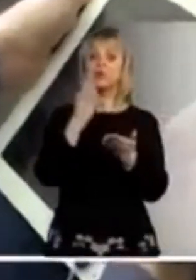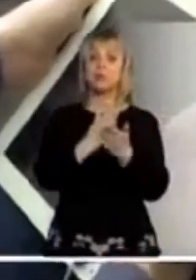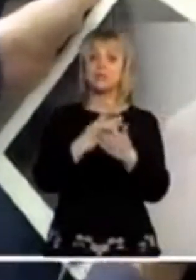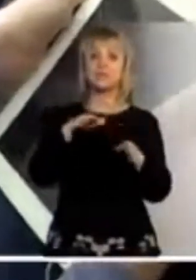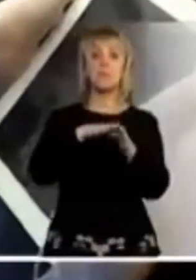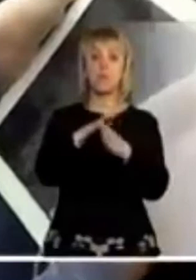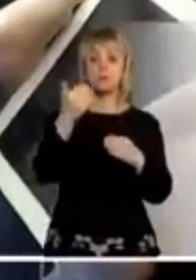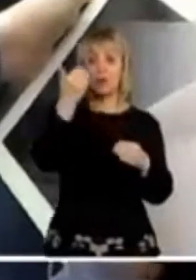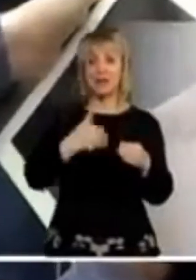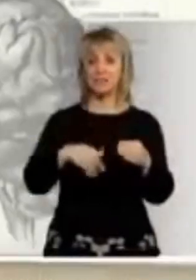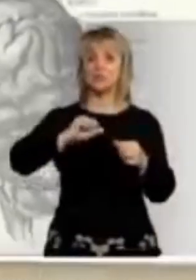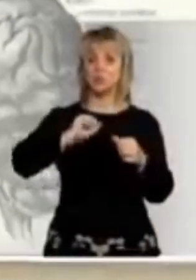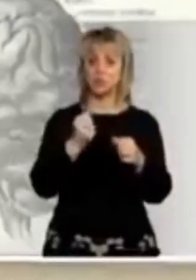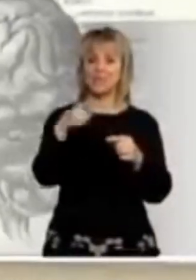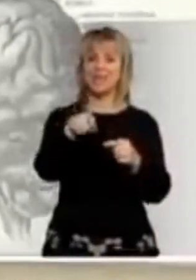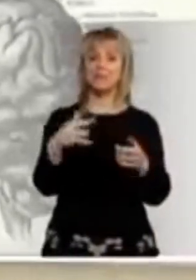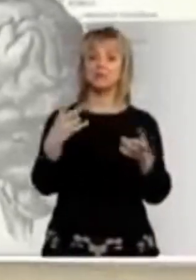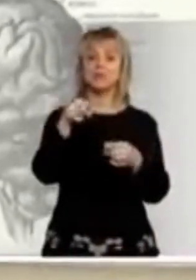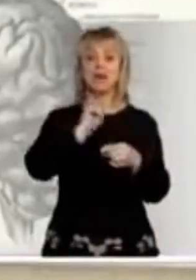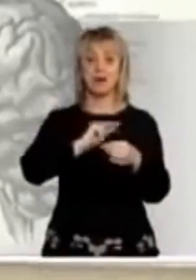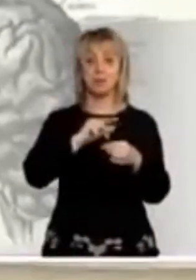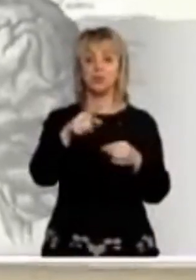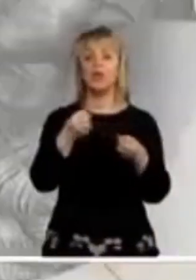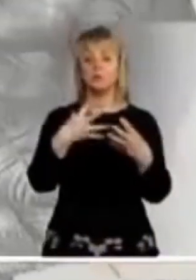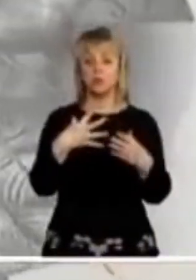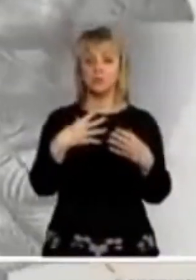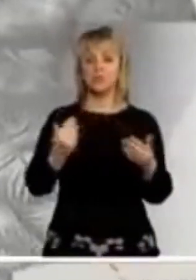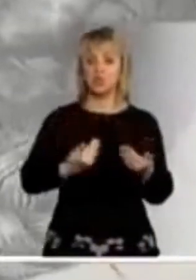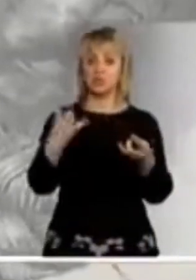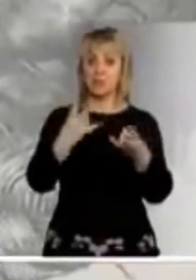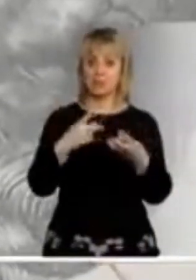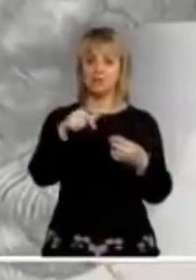has friends that are totally paralyzed who urgently need this development.